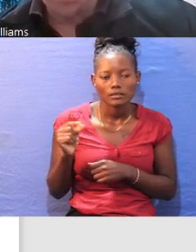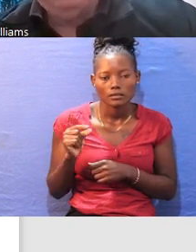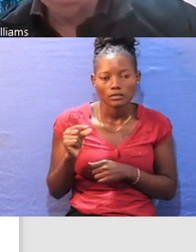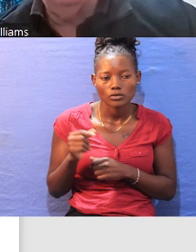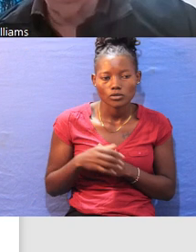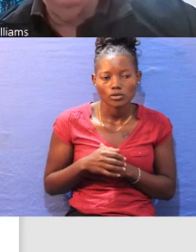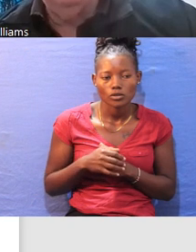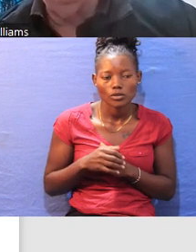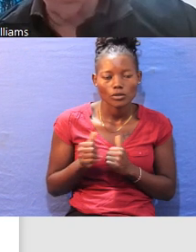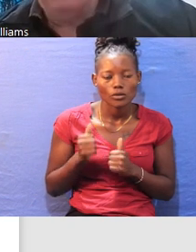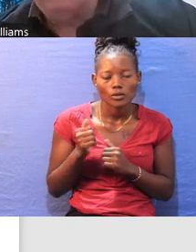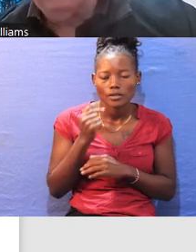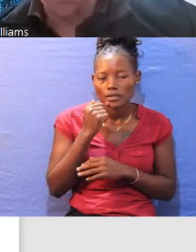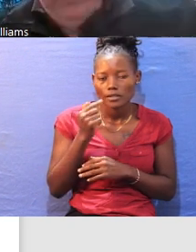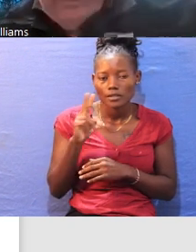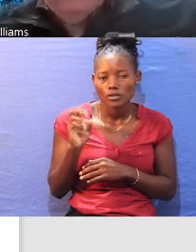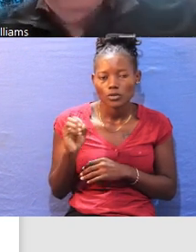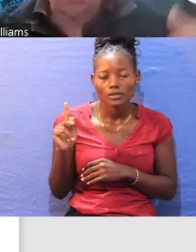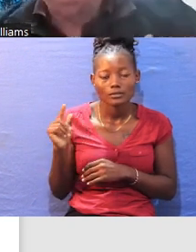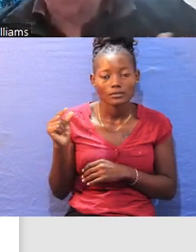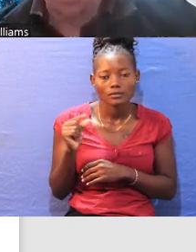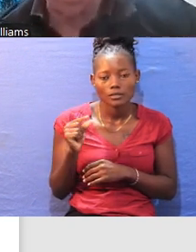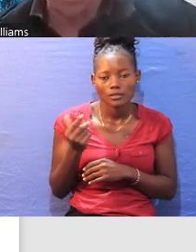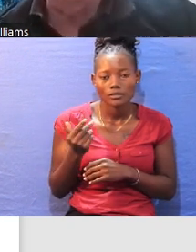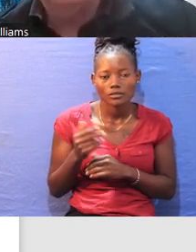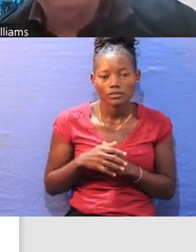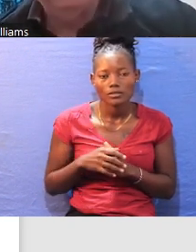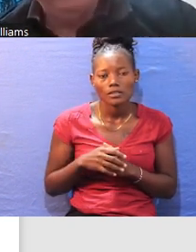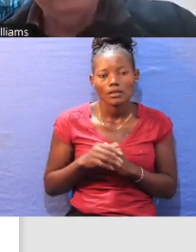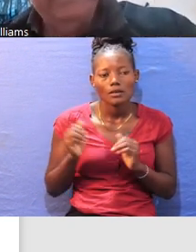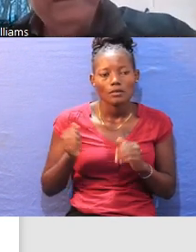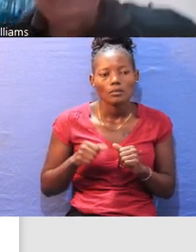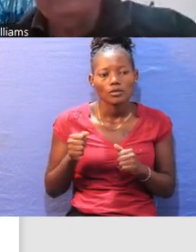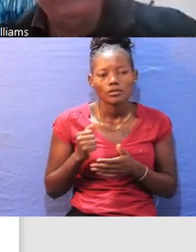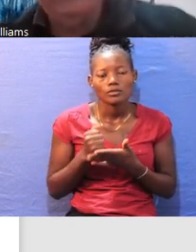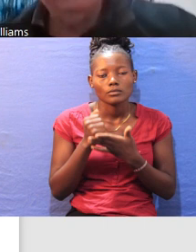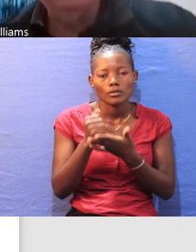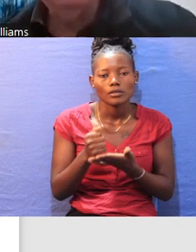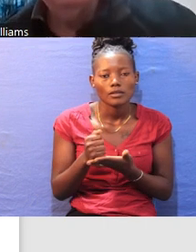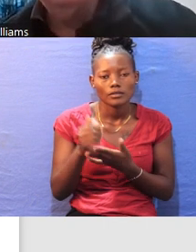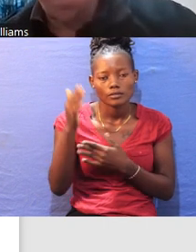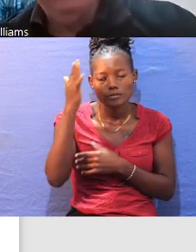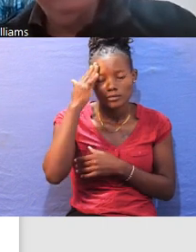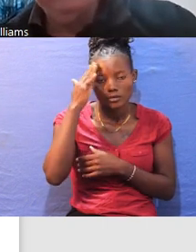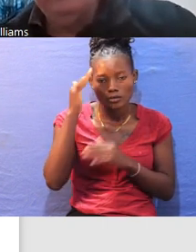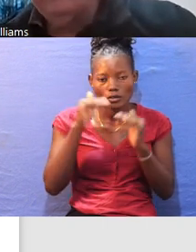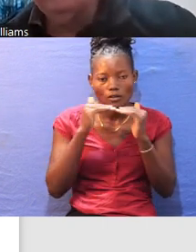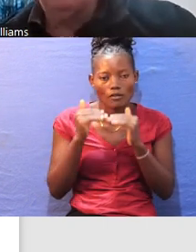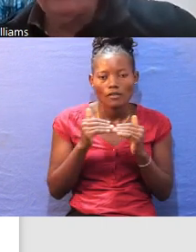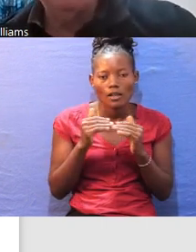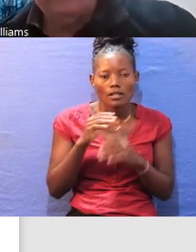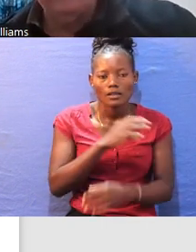a 20-kilo bumper plate, put it behind their head and be able to do sit-ups, fairly, they could knock out 10. The beginners